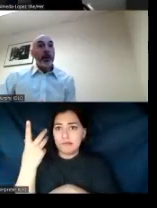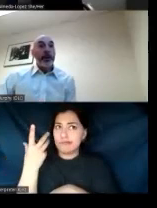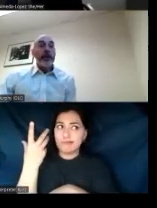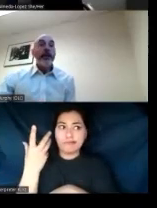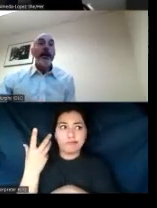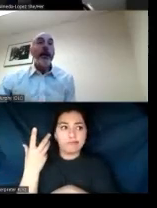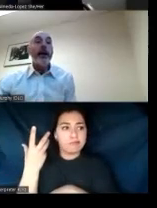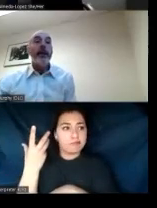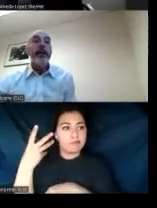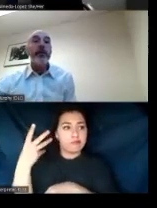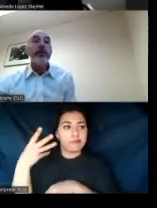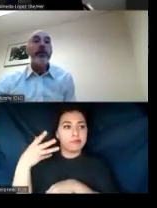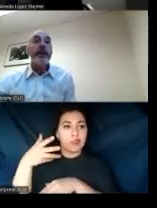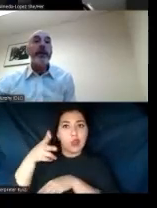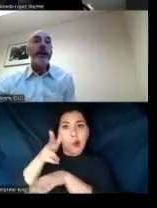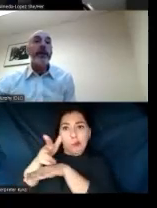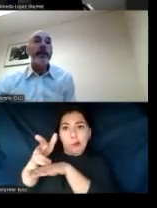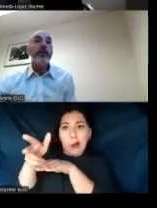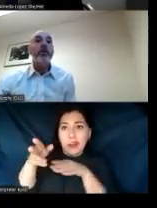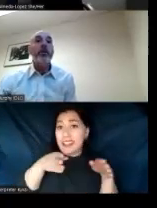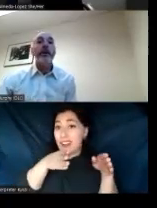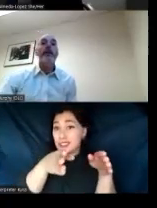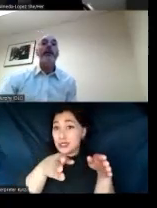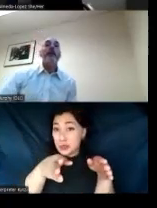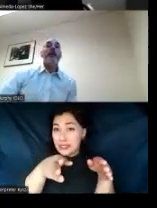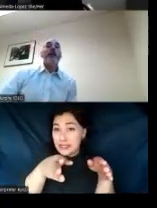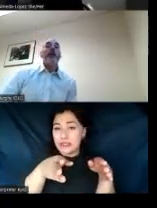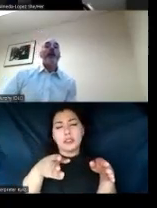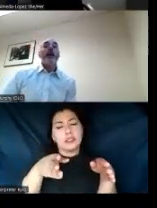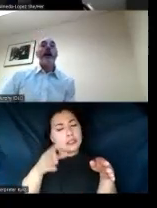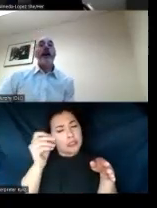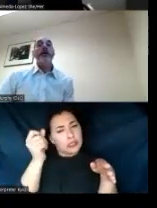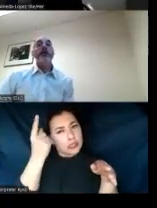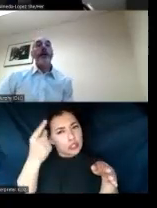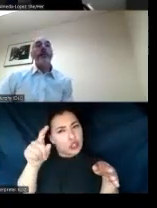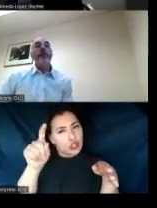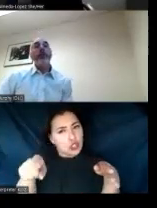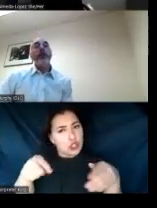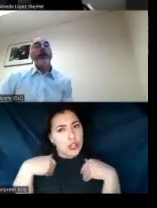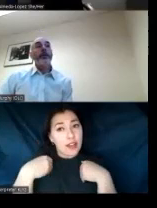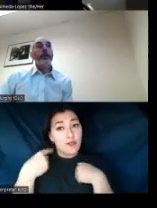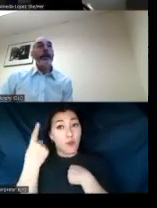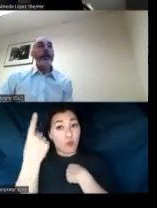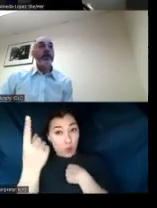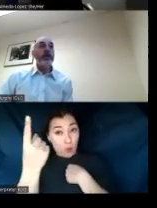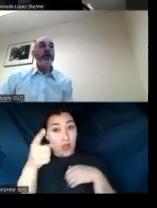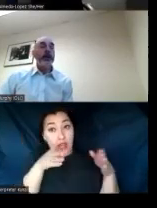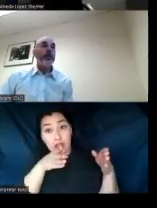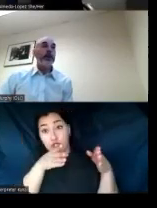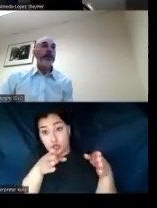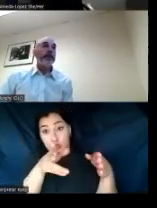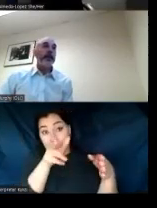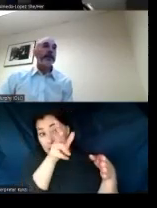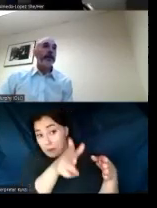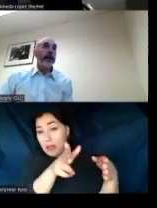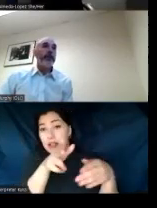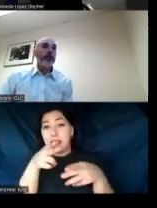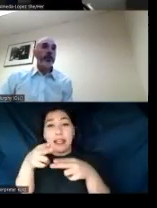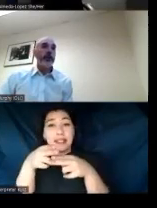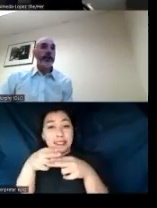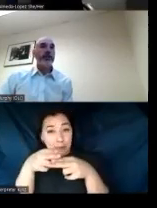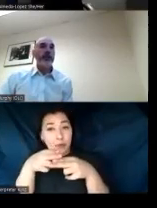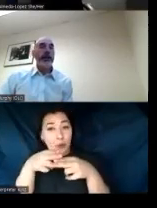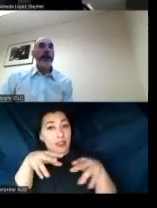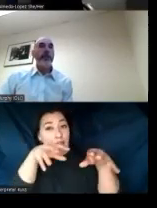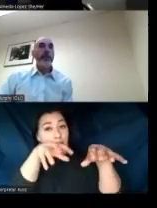on-street parking. There should be at least one on-street parking space which is temporarily designated